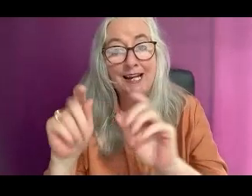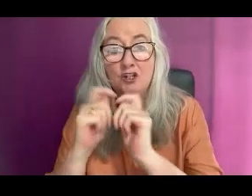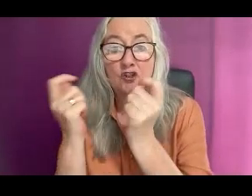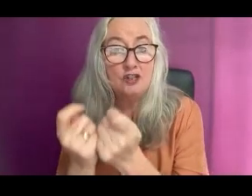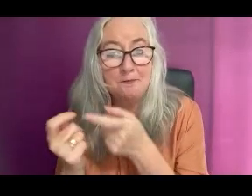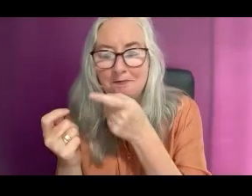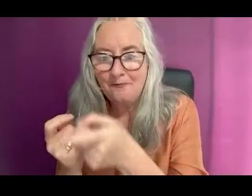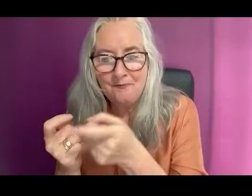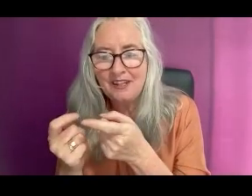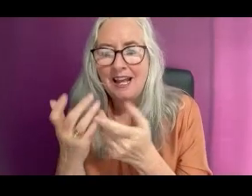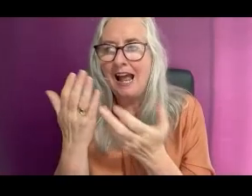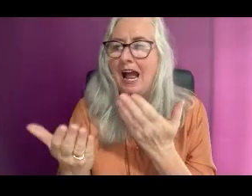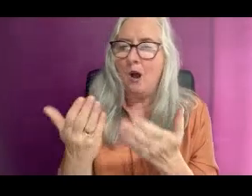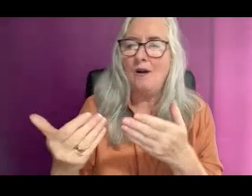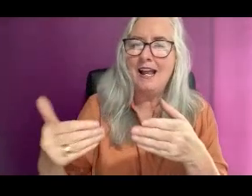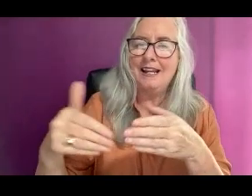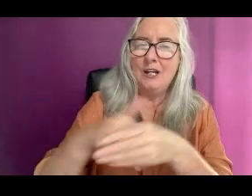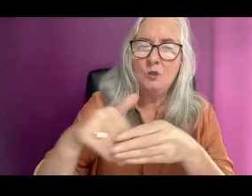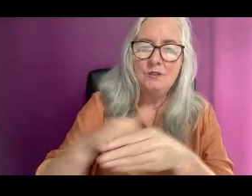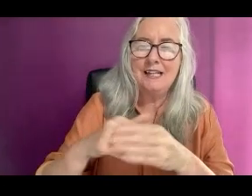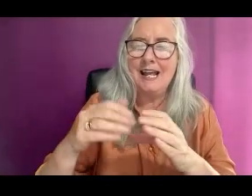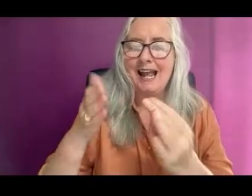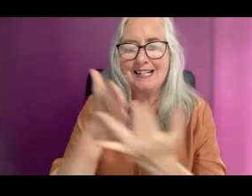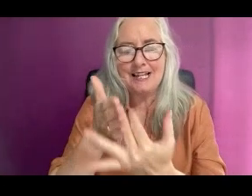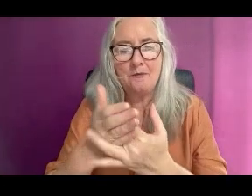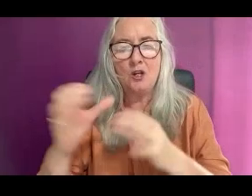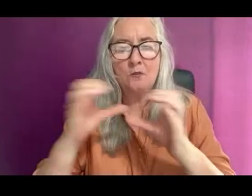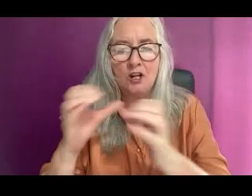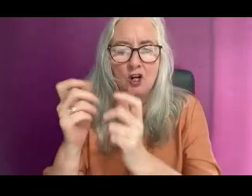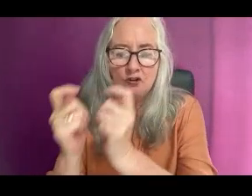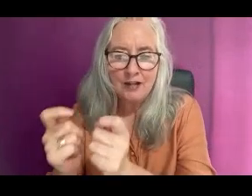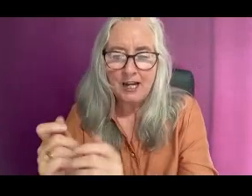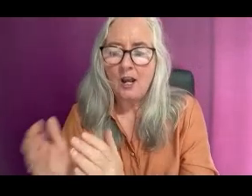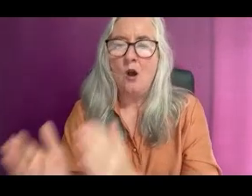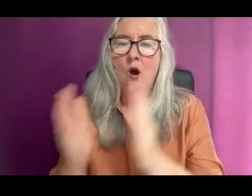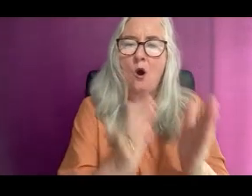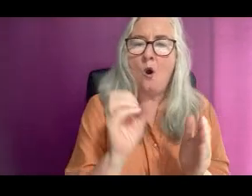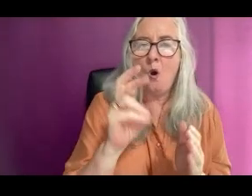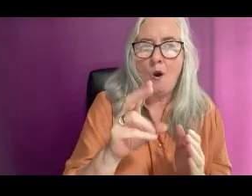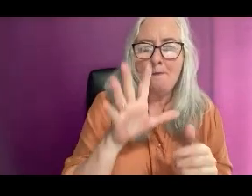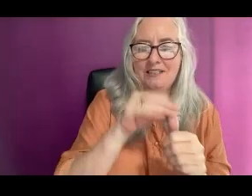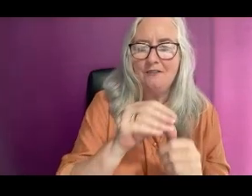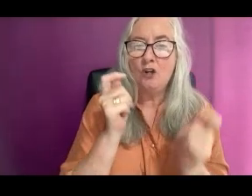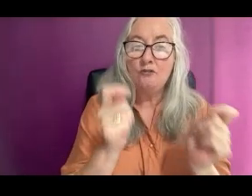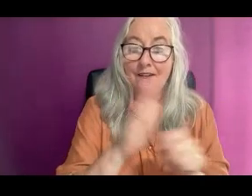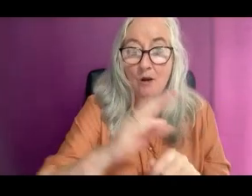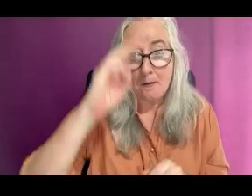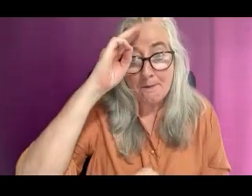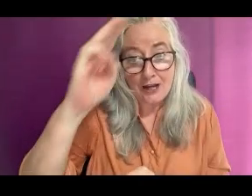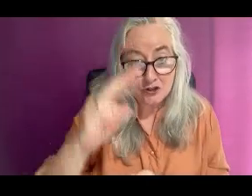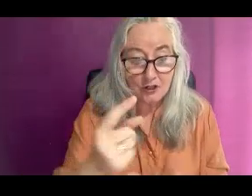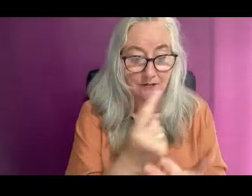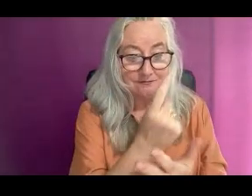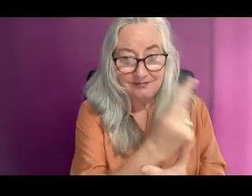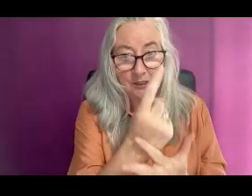the inclusive and accessible communications training, or we have specific training for managers. But the most popular